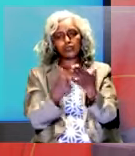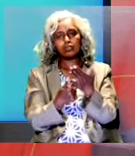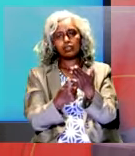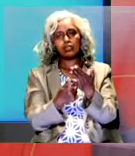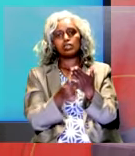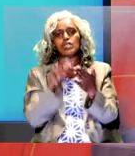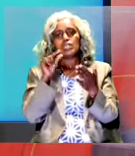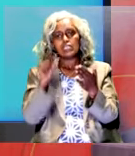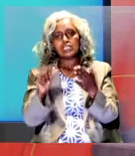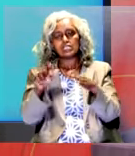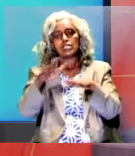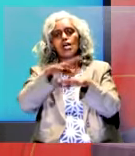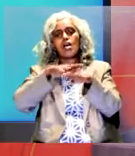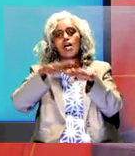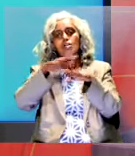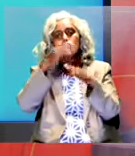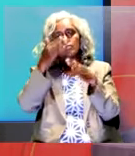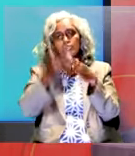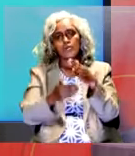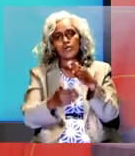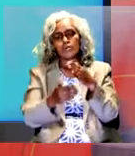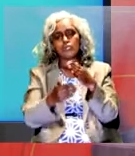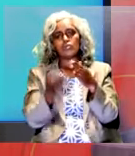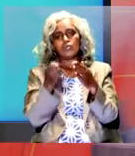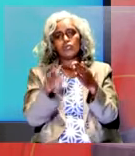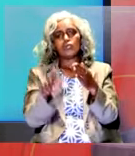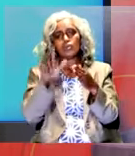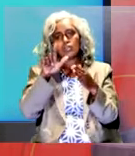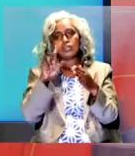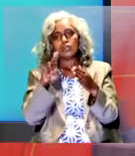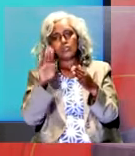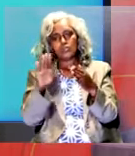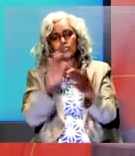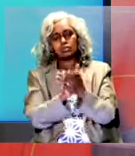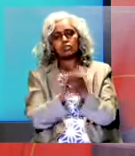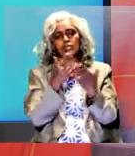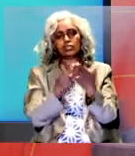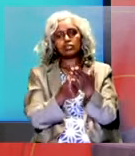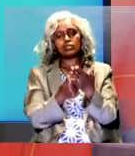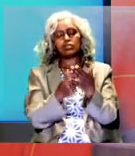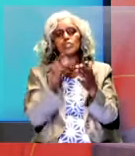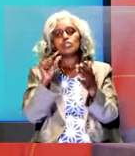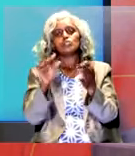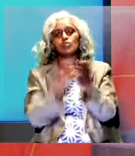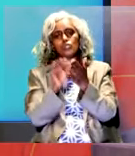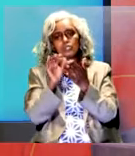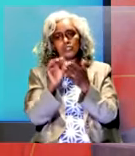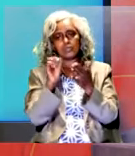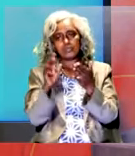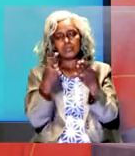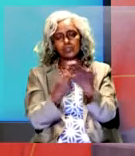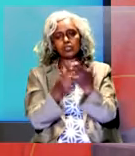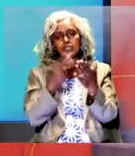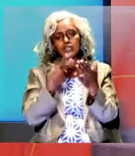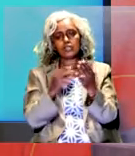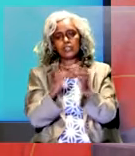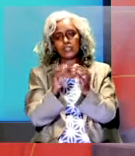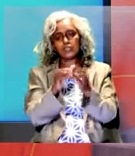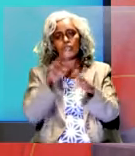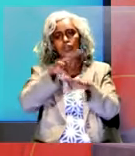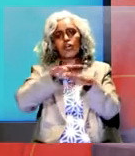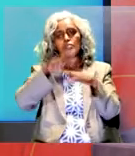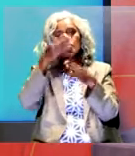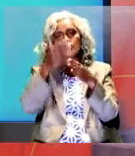is least upper bound or lab of that sequence. That means the smallest number from the set of upper